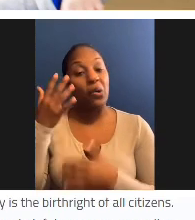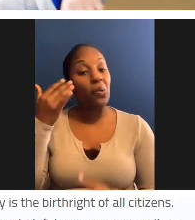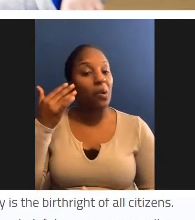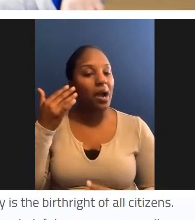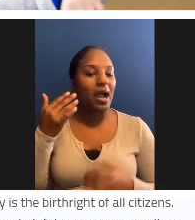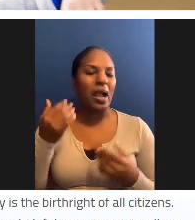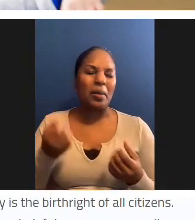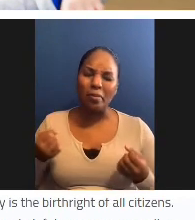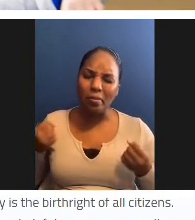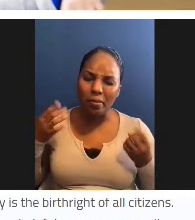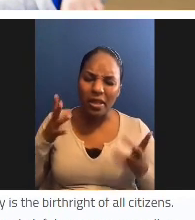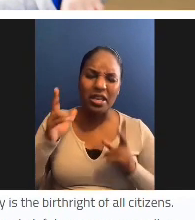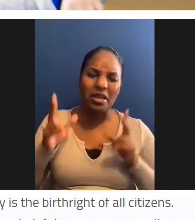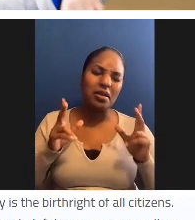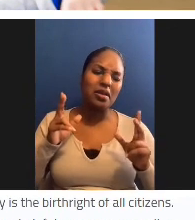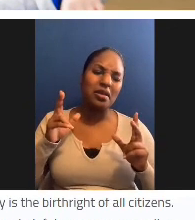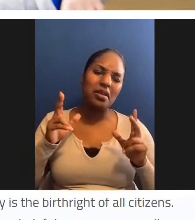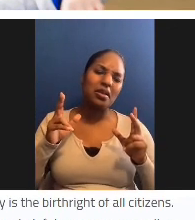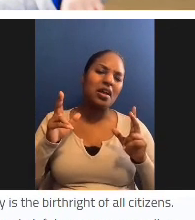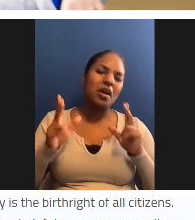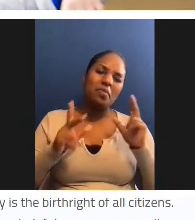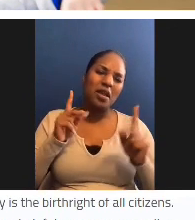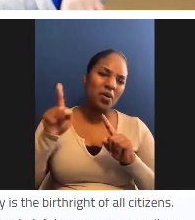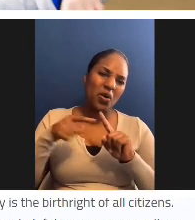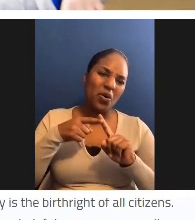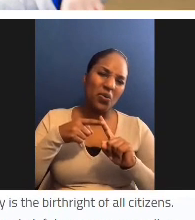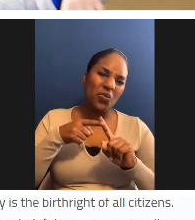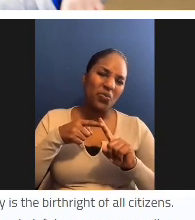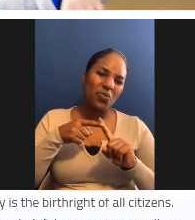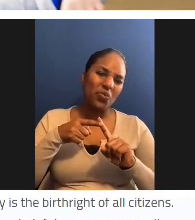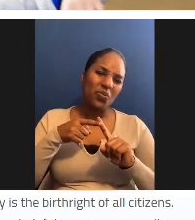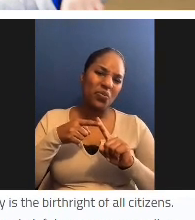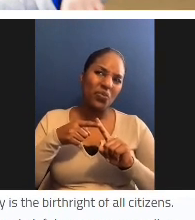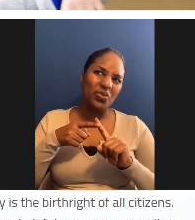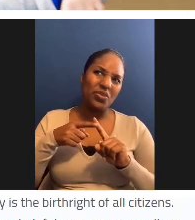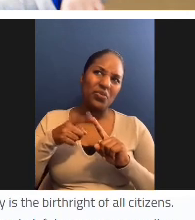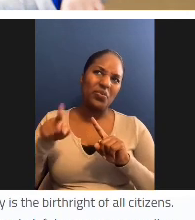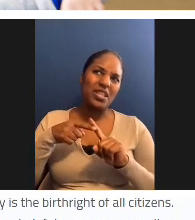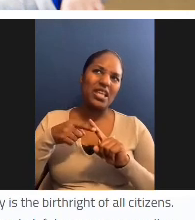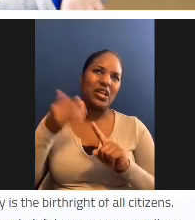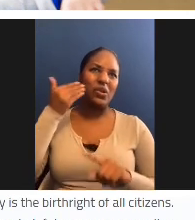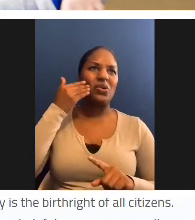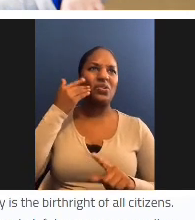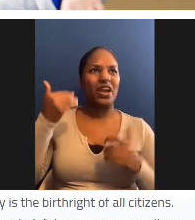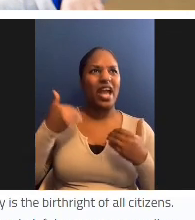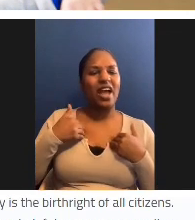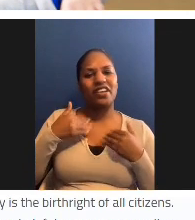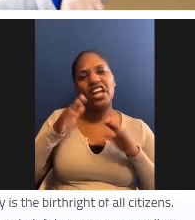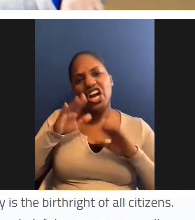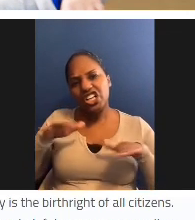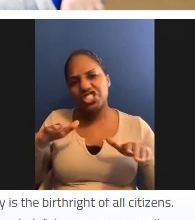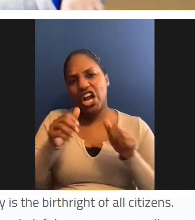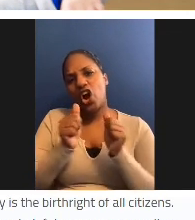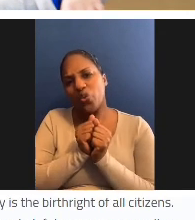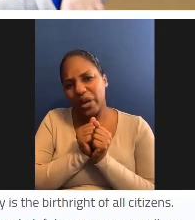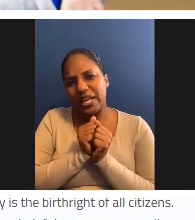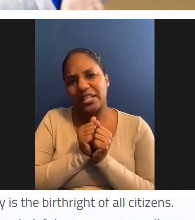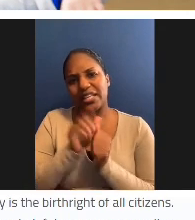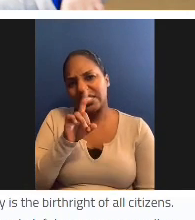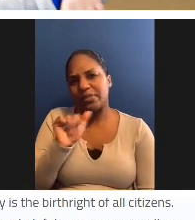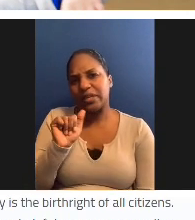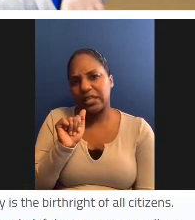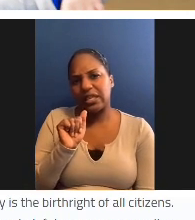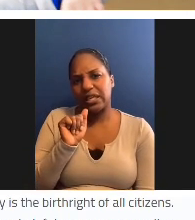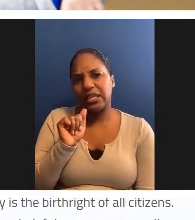when parents find out that they will be having a child with a disability,